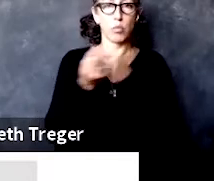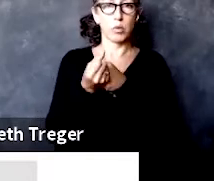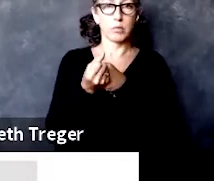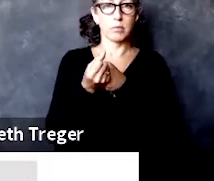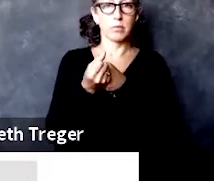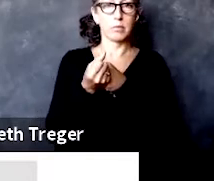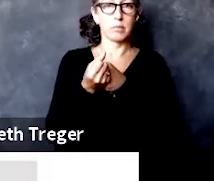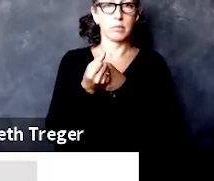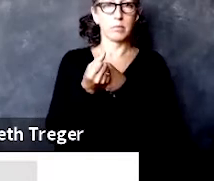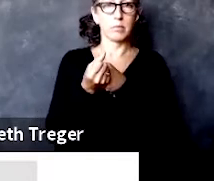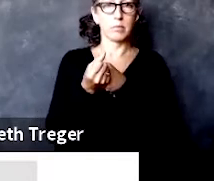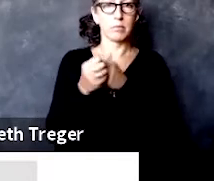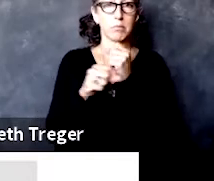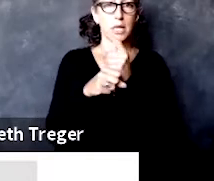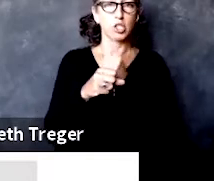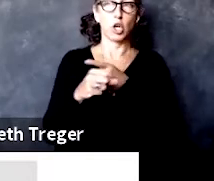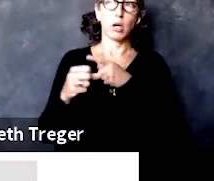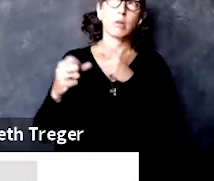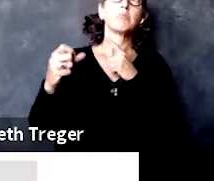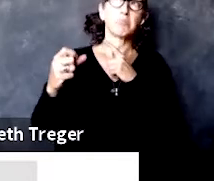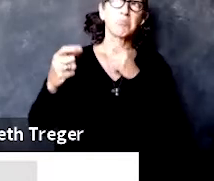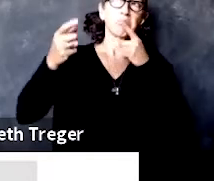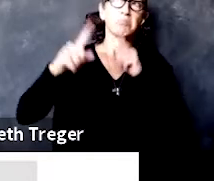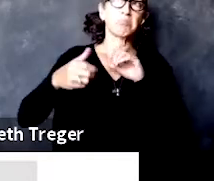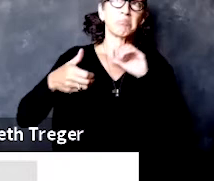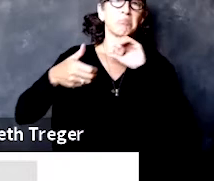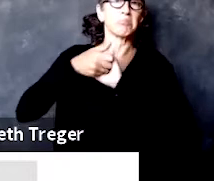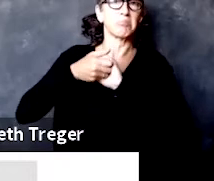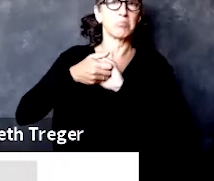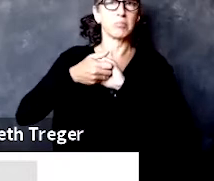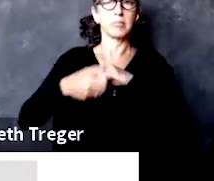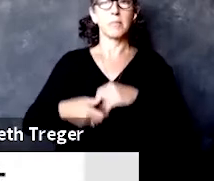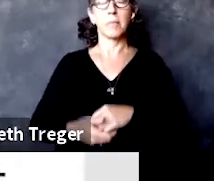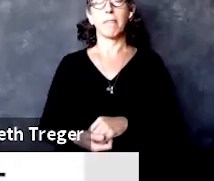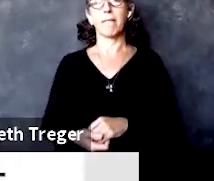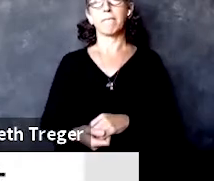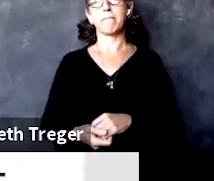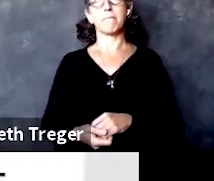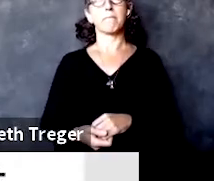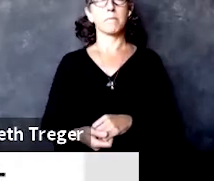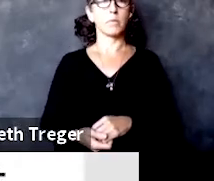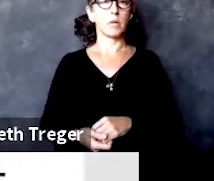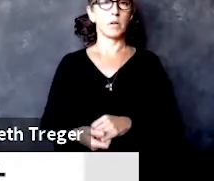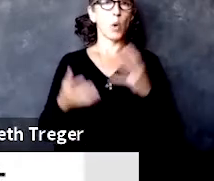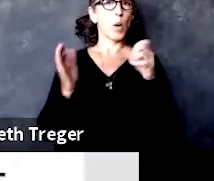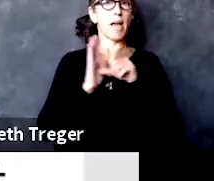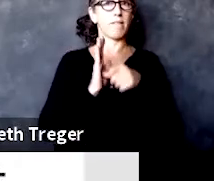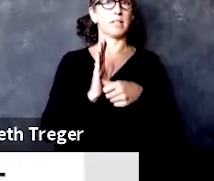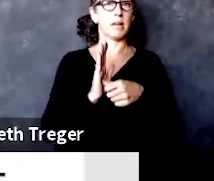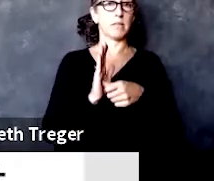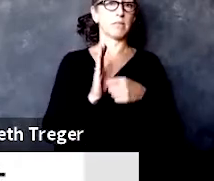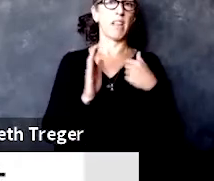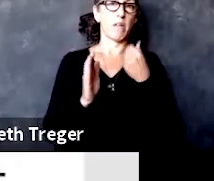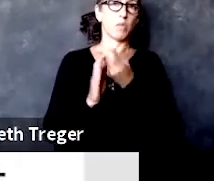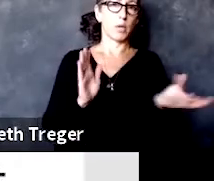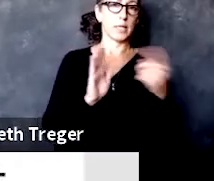sure your allies are there as well. Now, the thing that I want to emphasize, and here's some examples here in terms